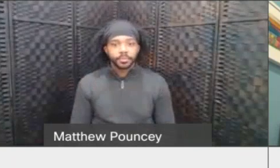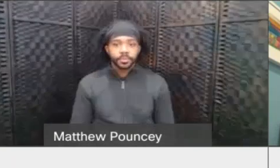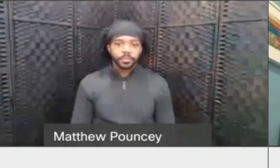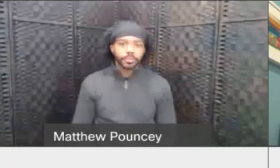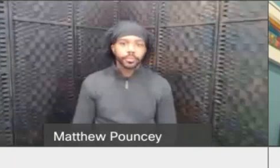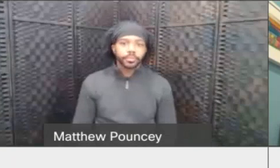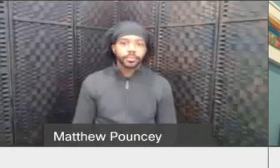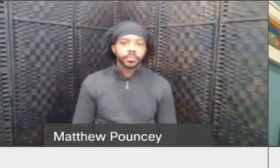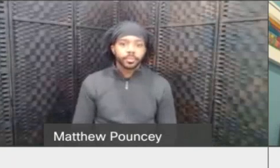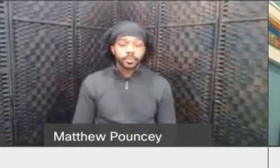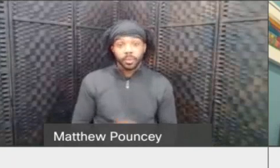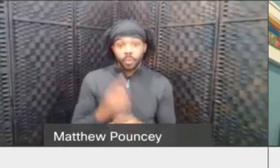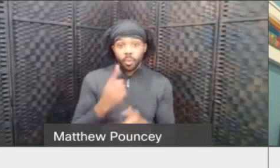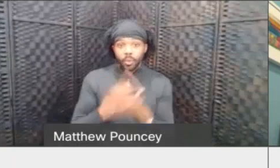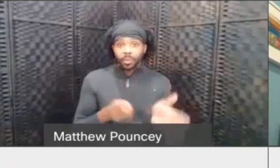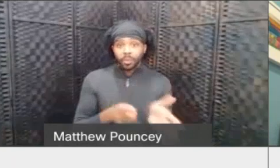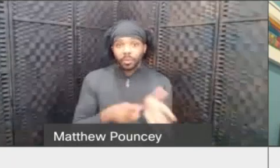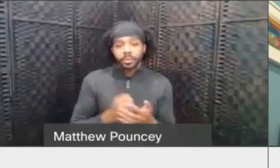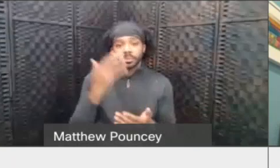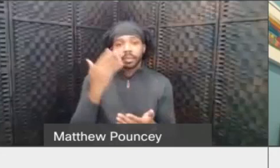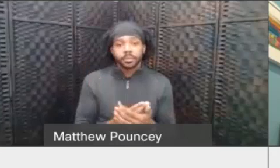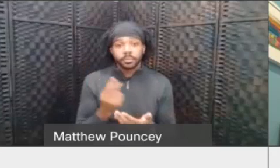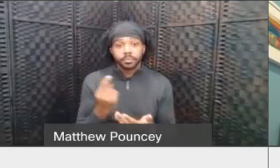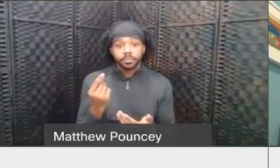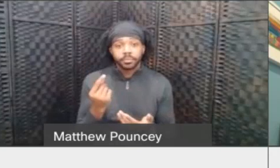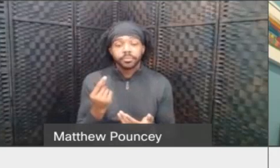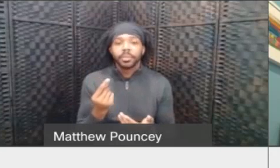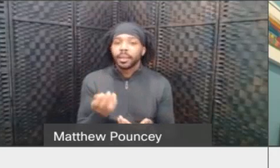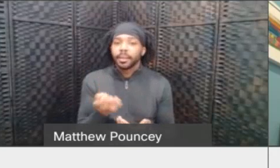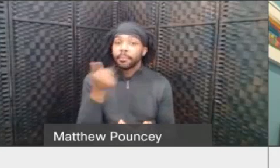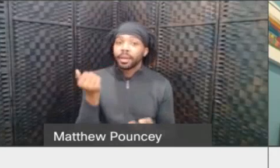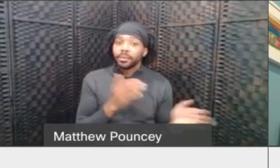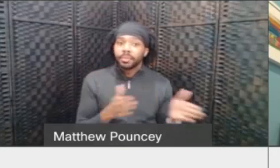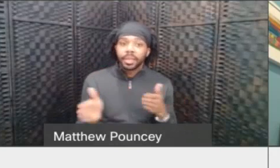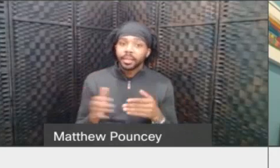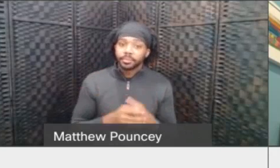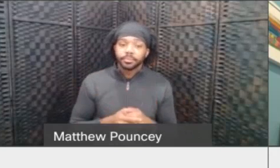And what that requires sometimes is better planning.